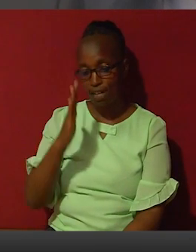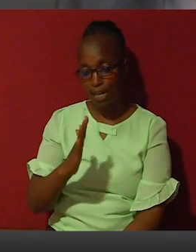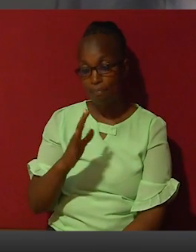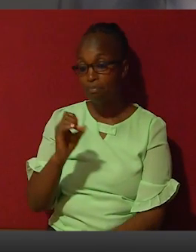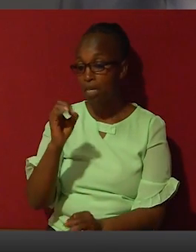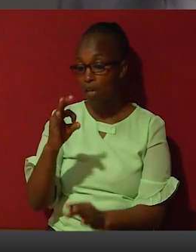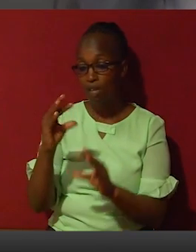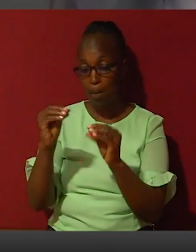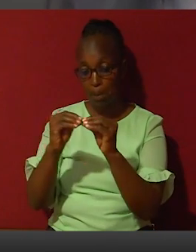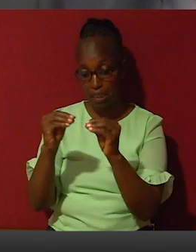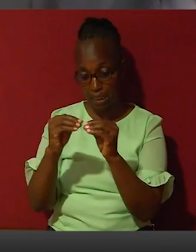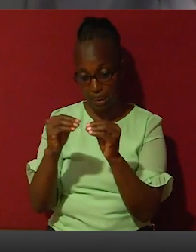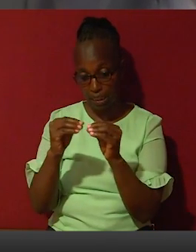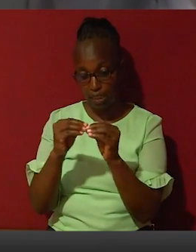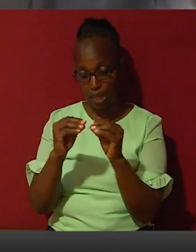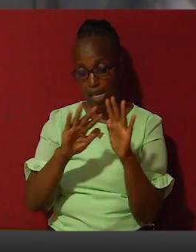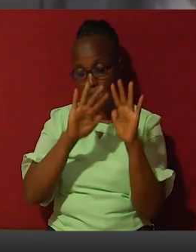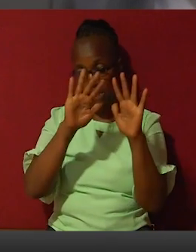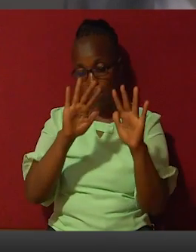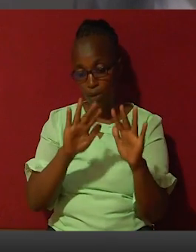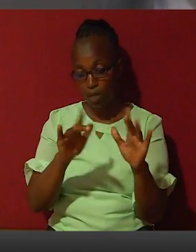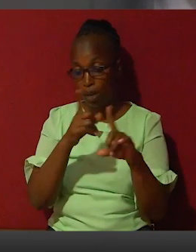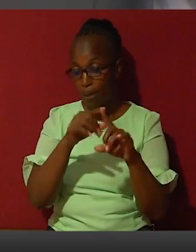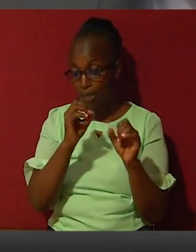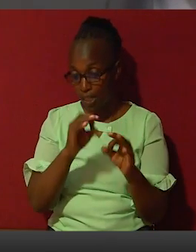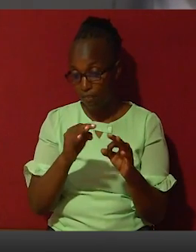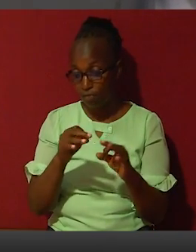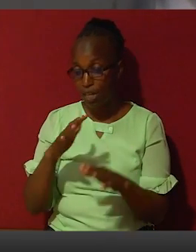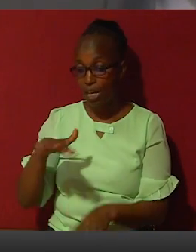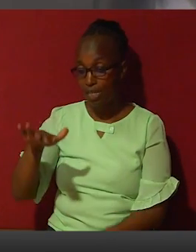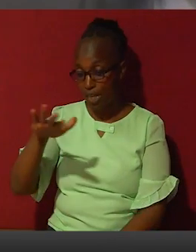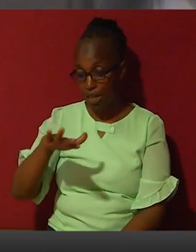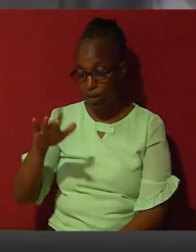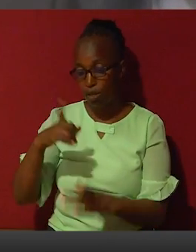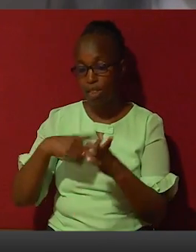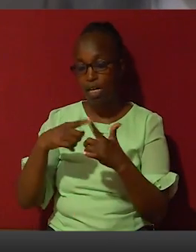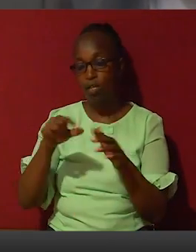if a meeting is necessary when he's not there. But when he's around, he will continue to chair those meetings.